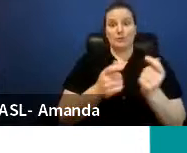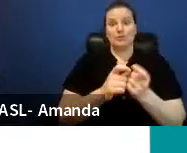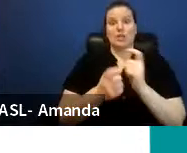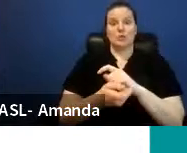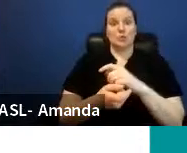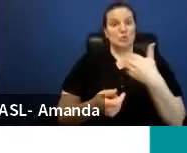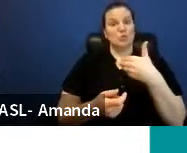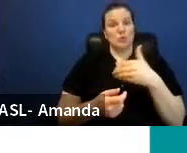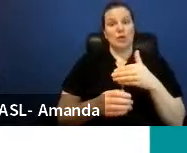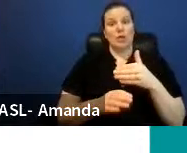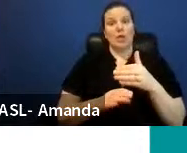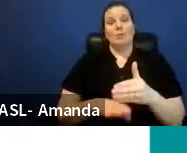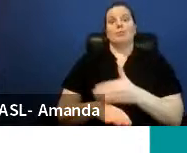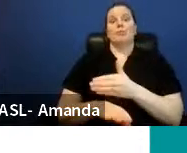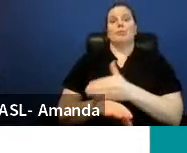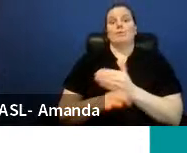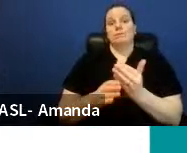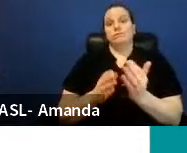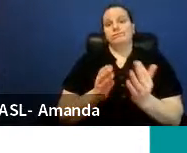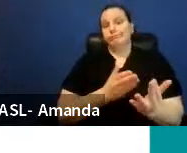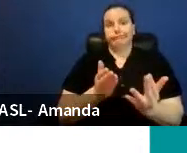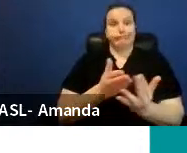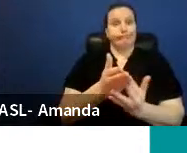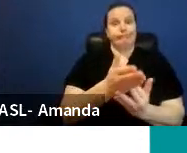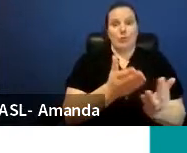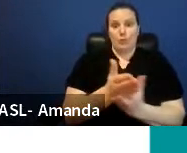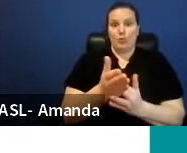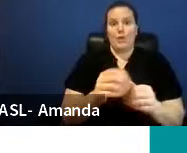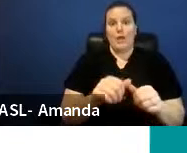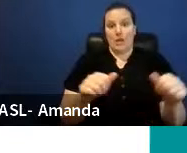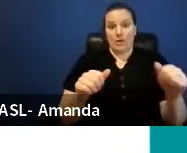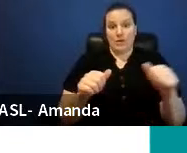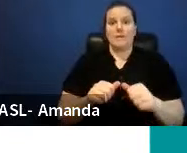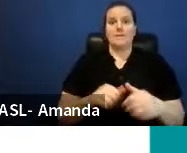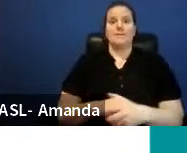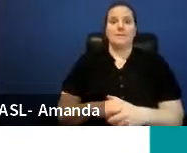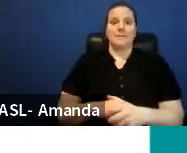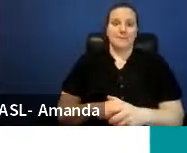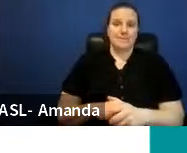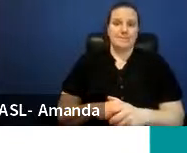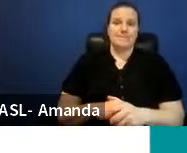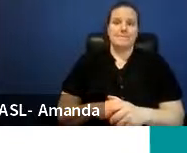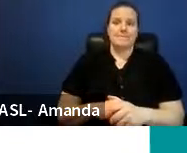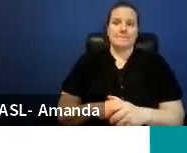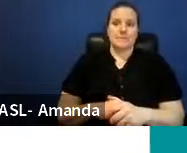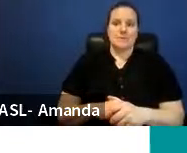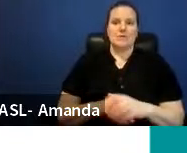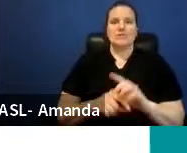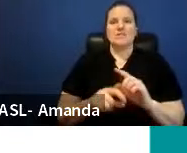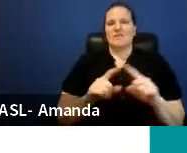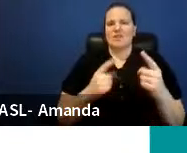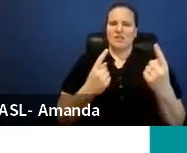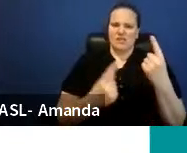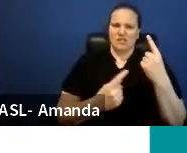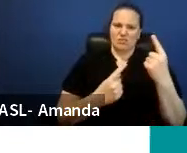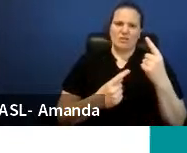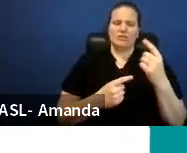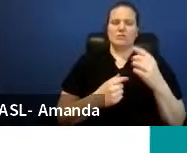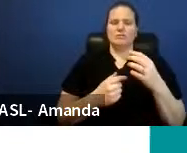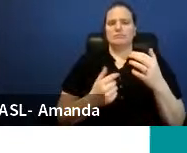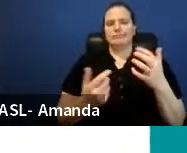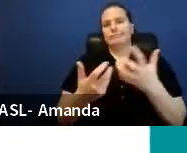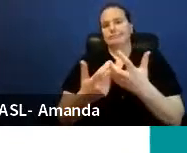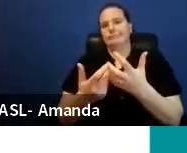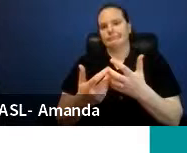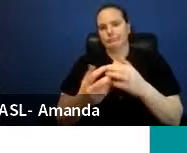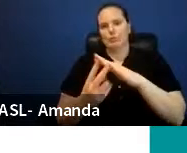improve their navigation through the program area, given different considerations of lining up for the